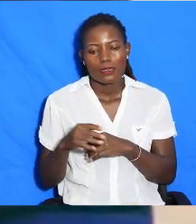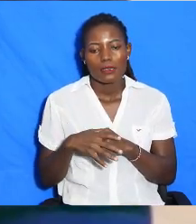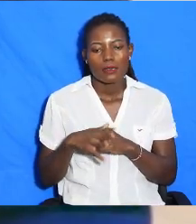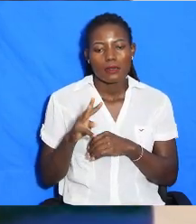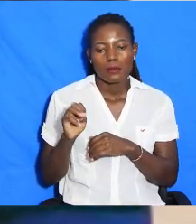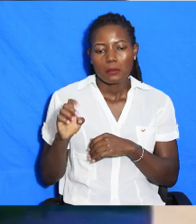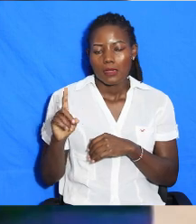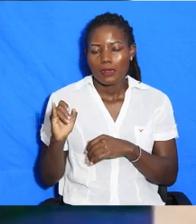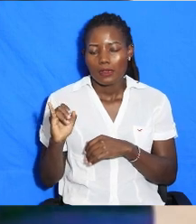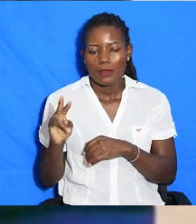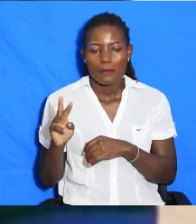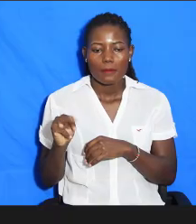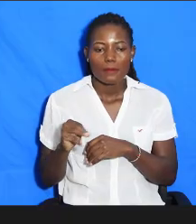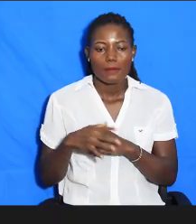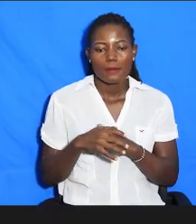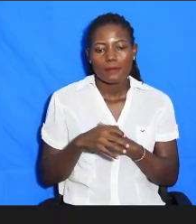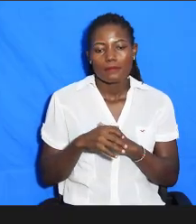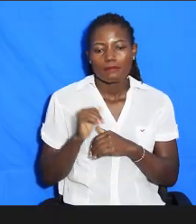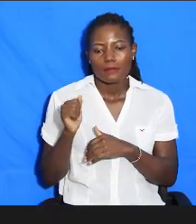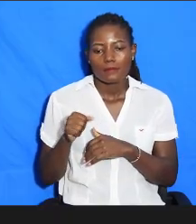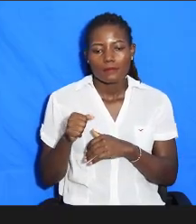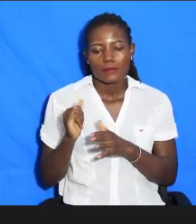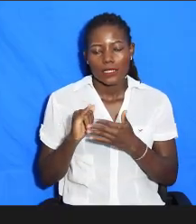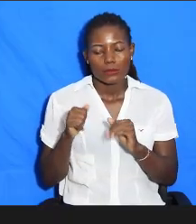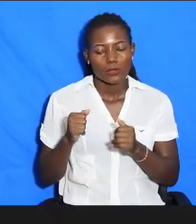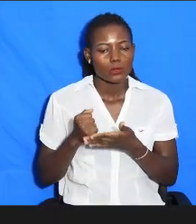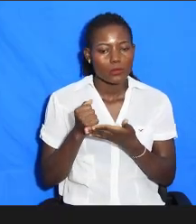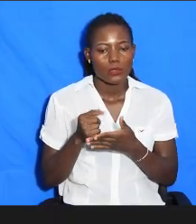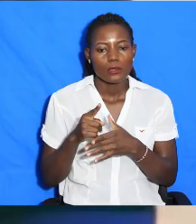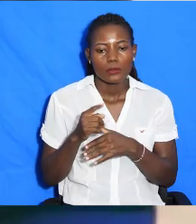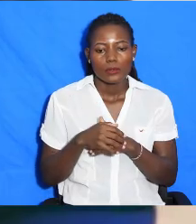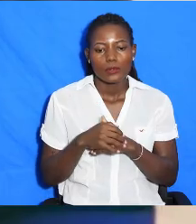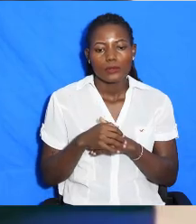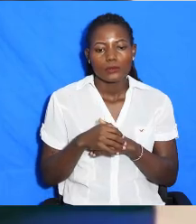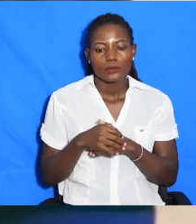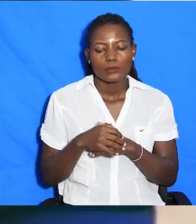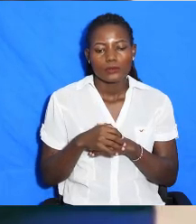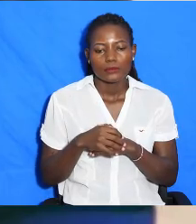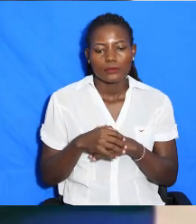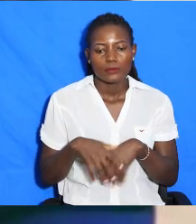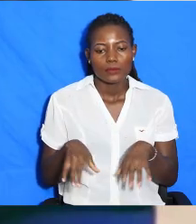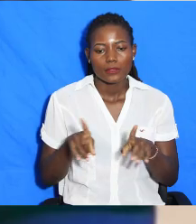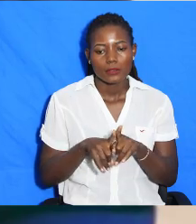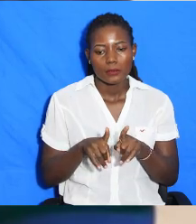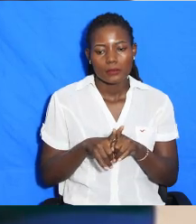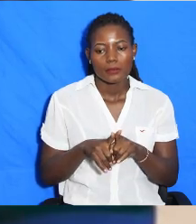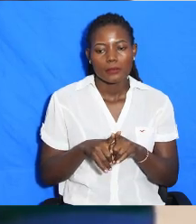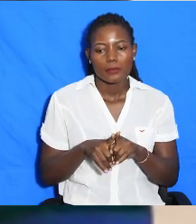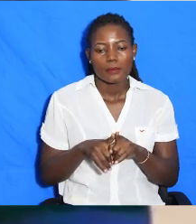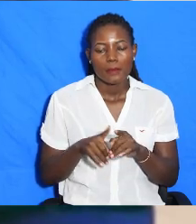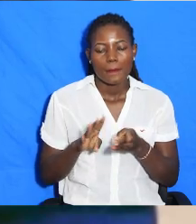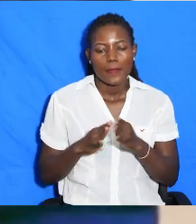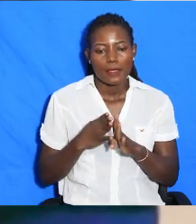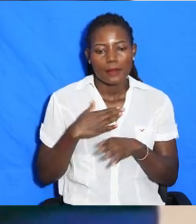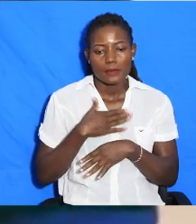weighted average. mm, Can help you do that, mm-hmm, just to help you be a little bit scientific in